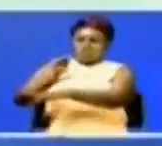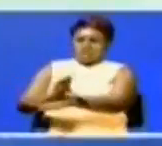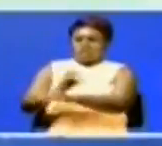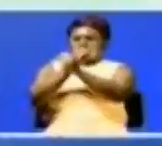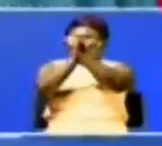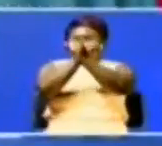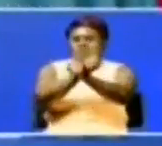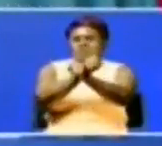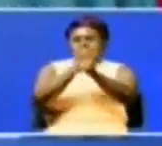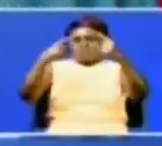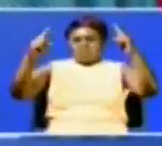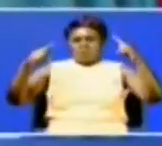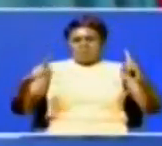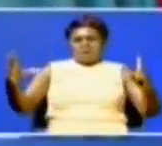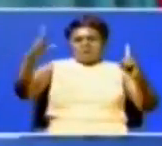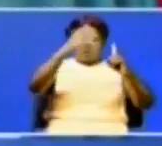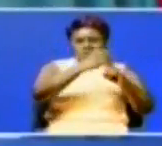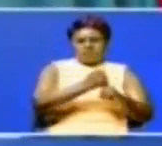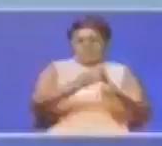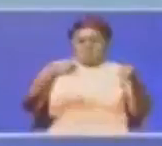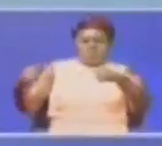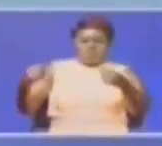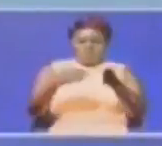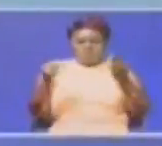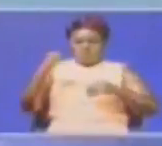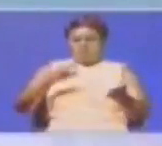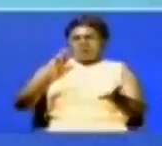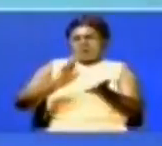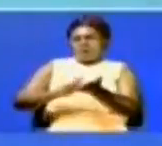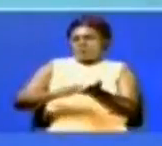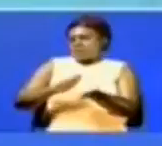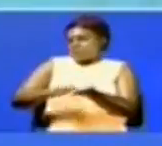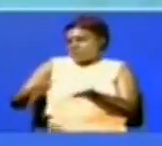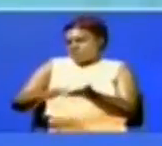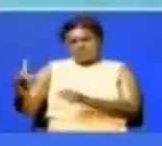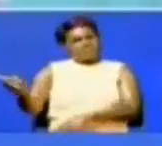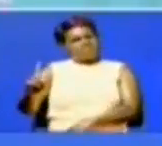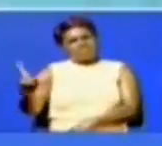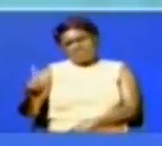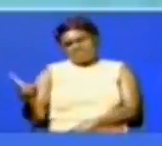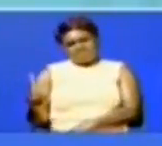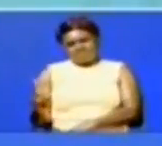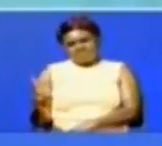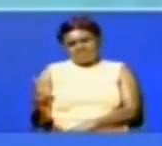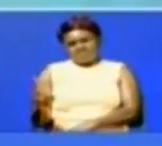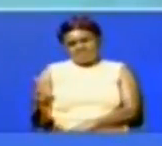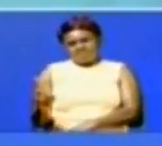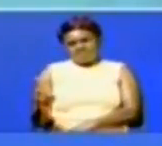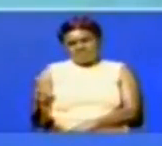protect the gains and strides made in the graft war. I am not suggesting for a minute that we are a perfect